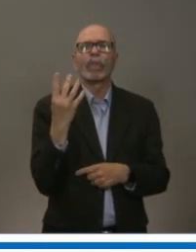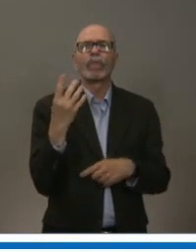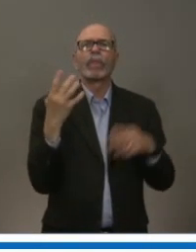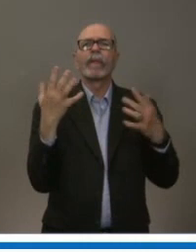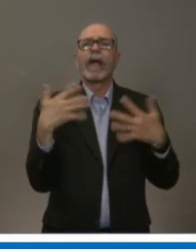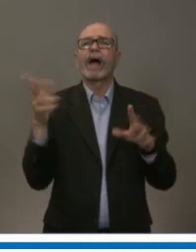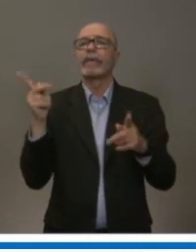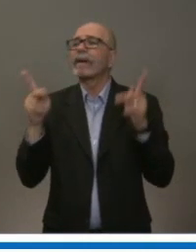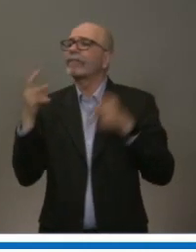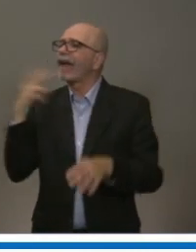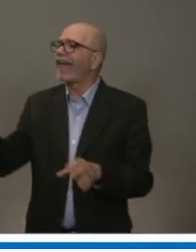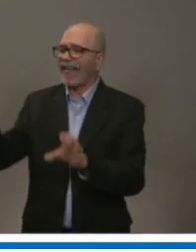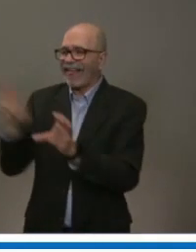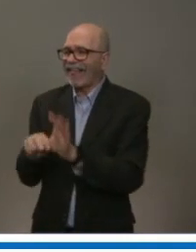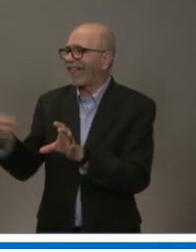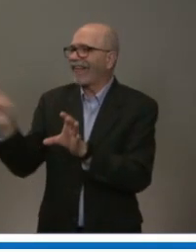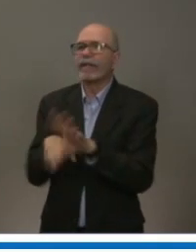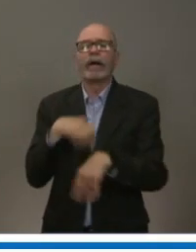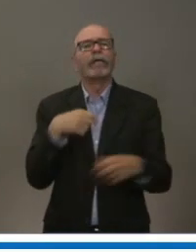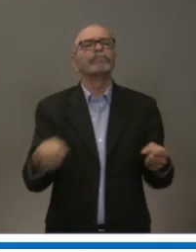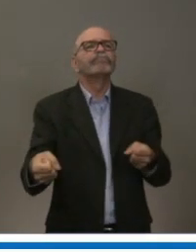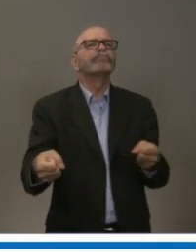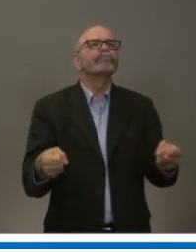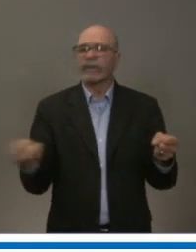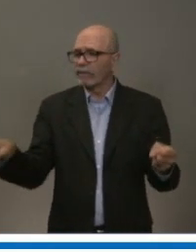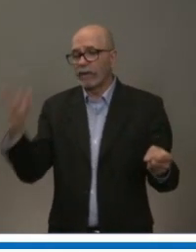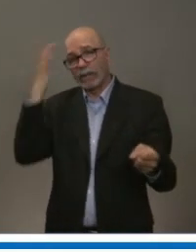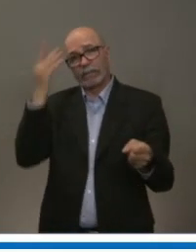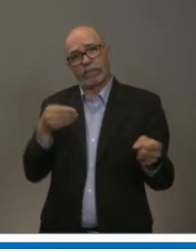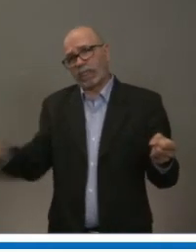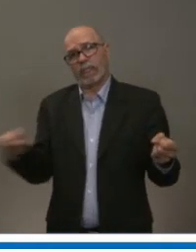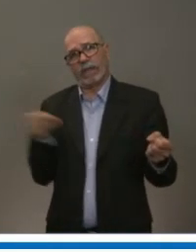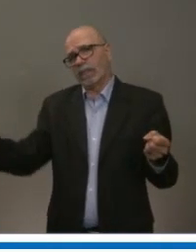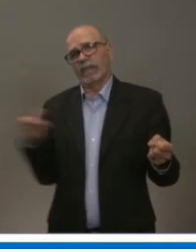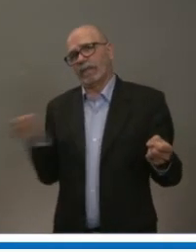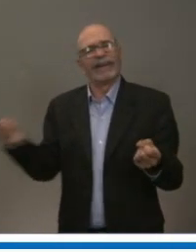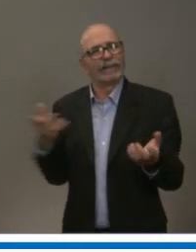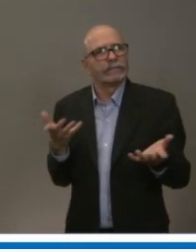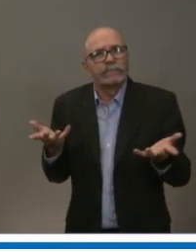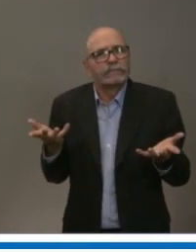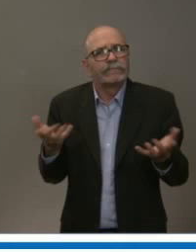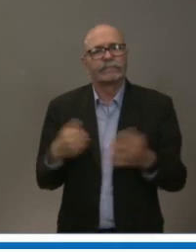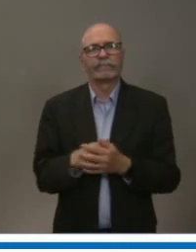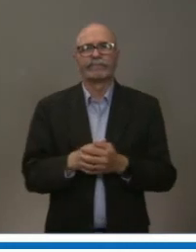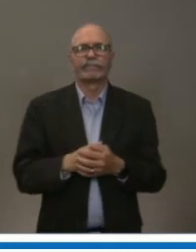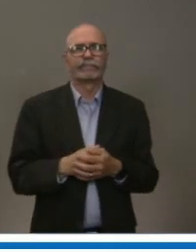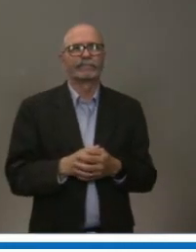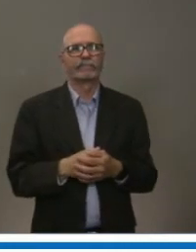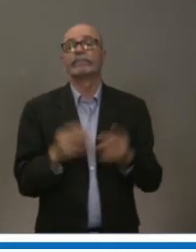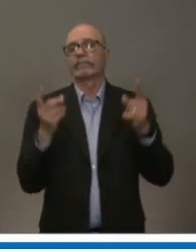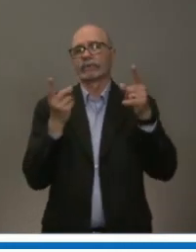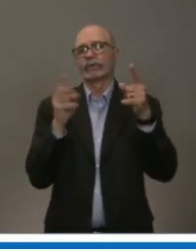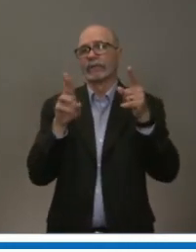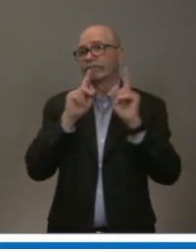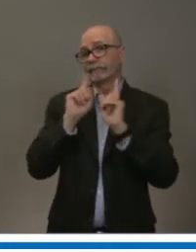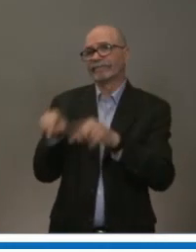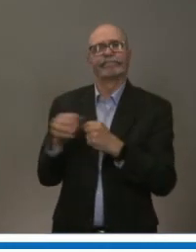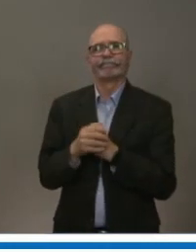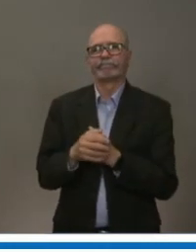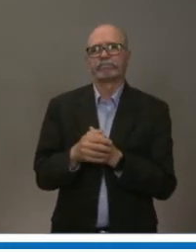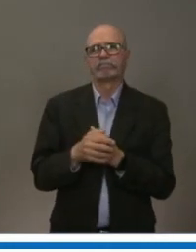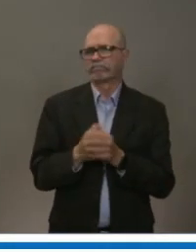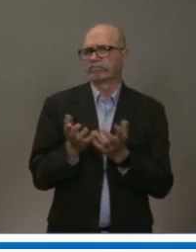in light of this? So I'm not aware of the details of that case, simply because the